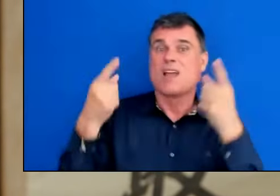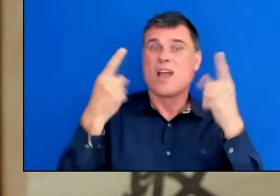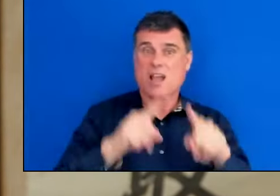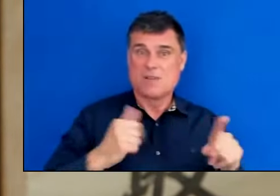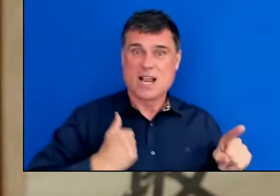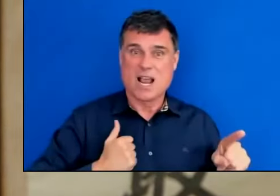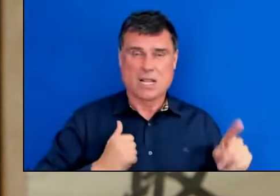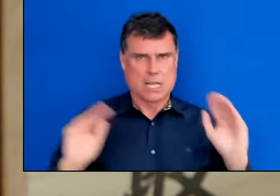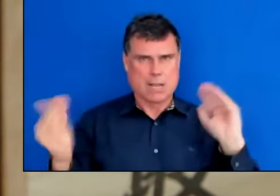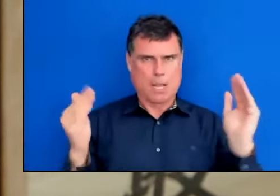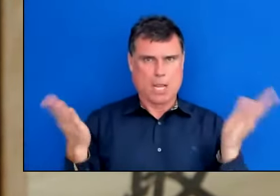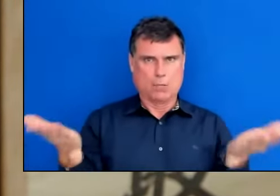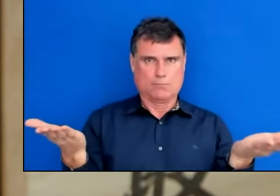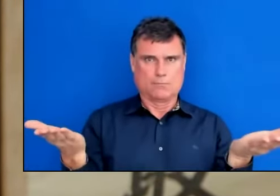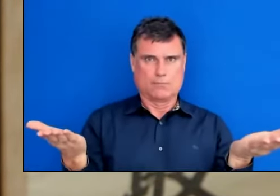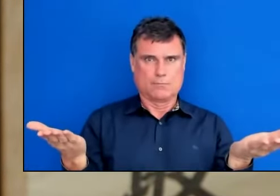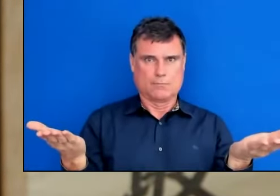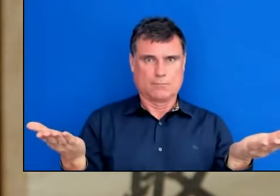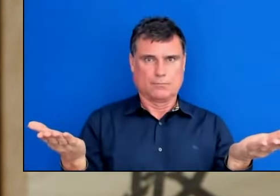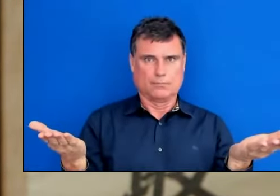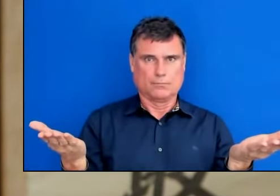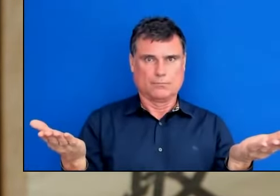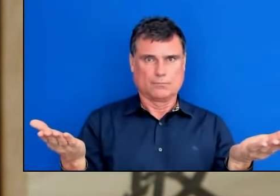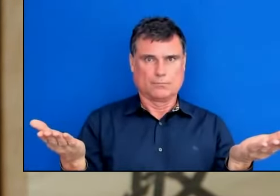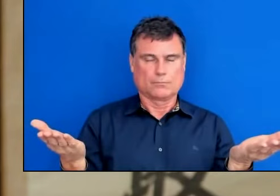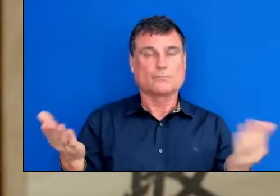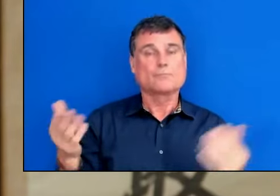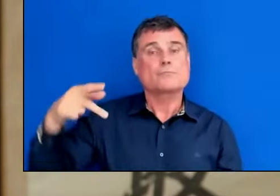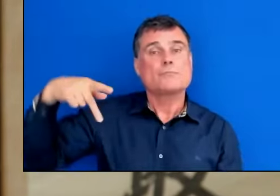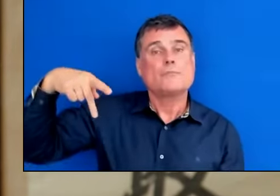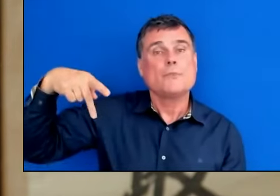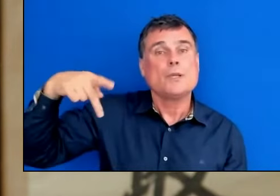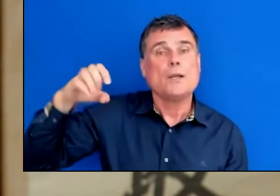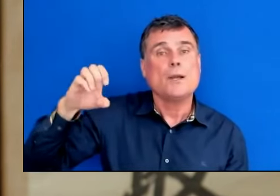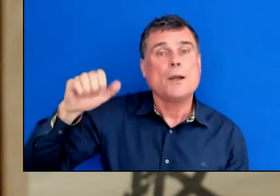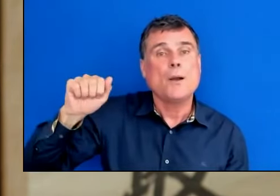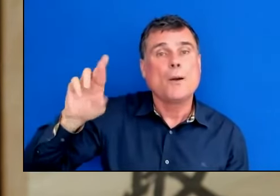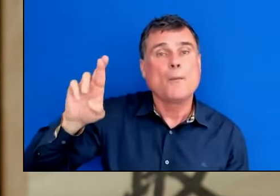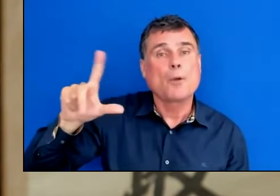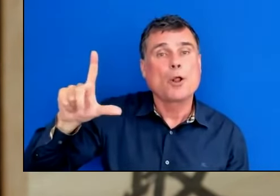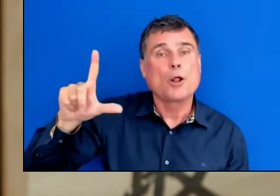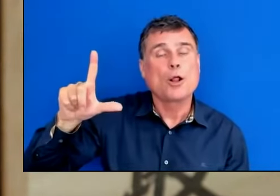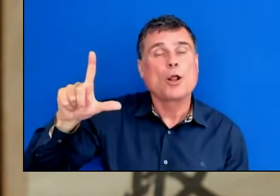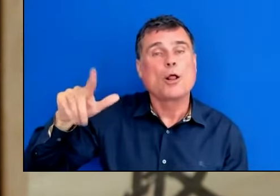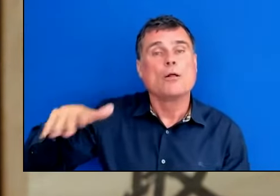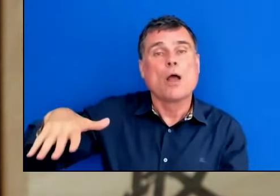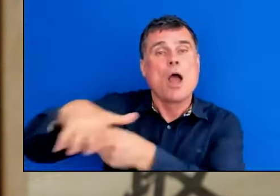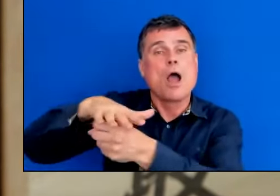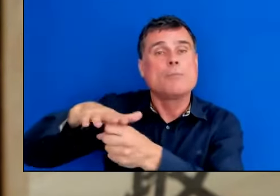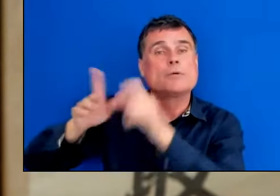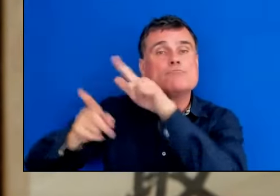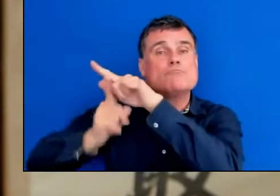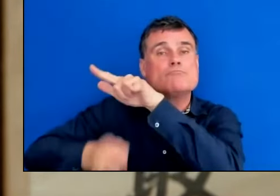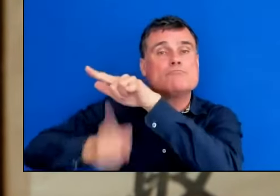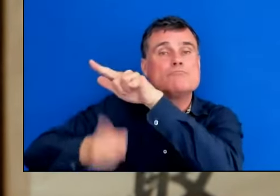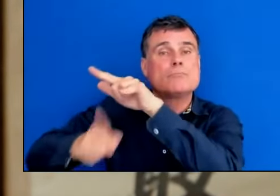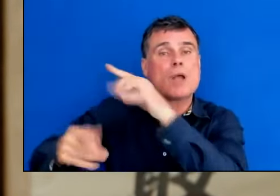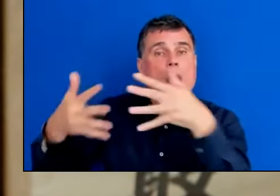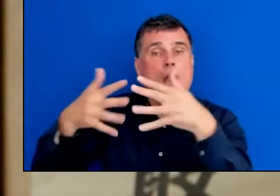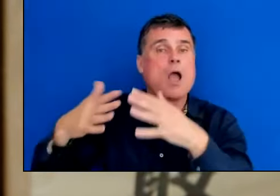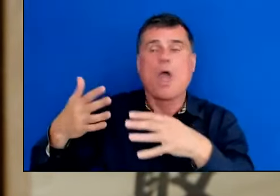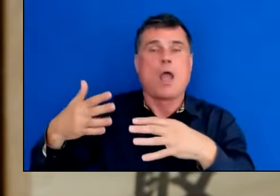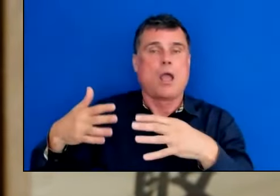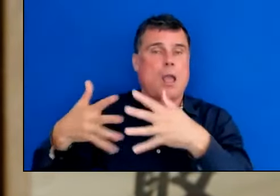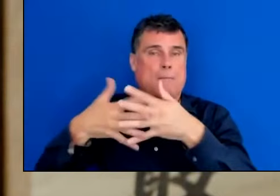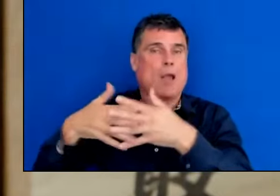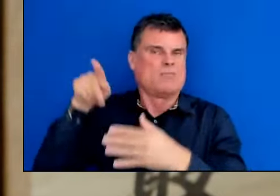Canada. After Pearl Harbor, there was a very racist general by the name of